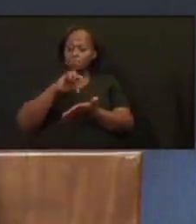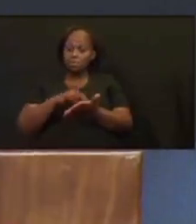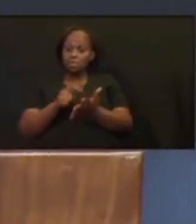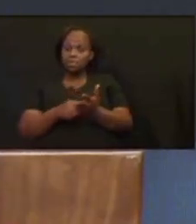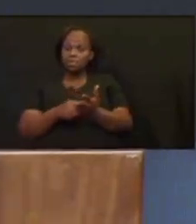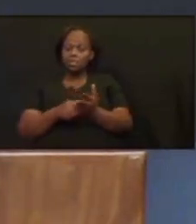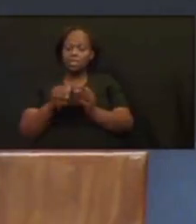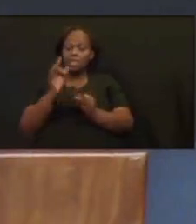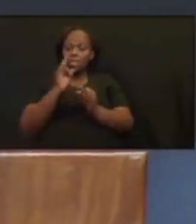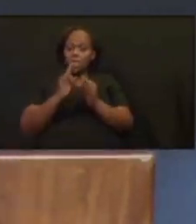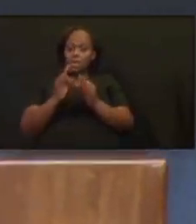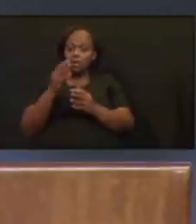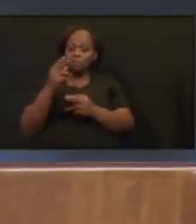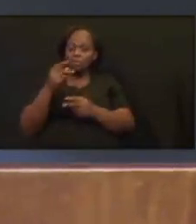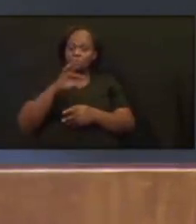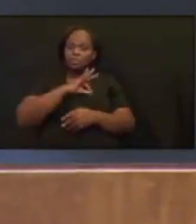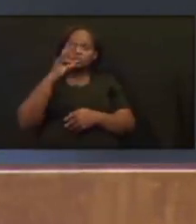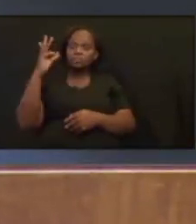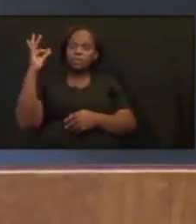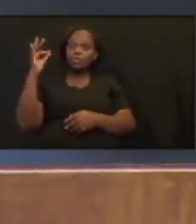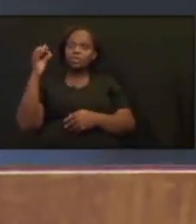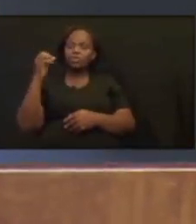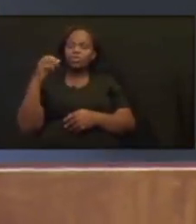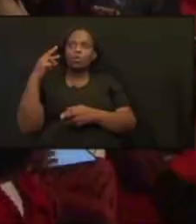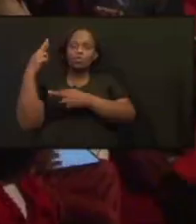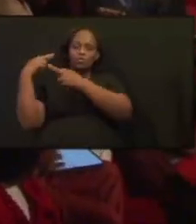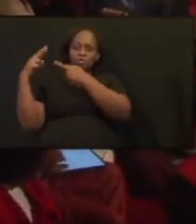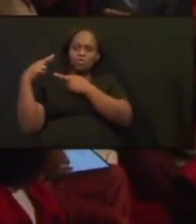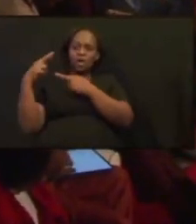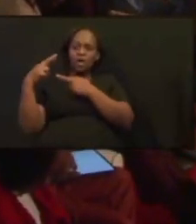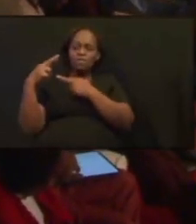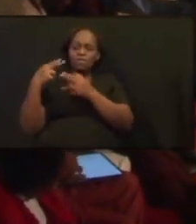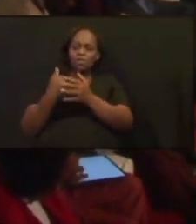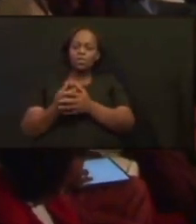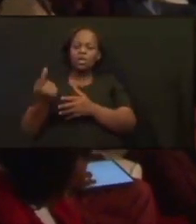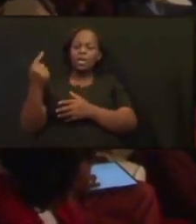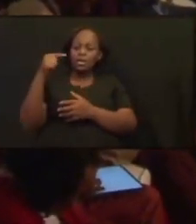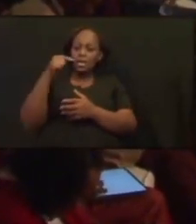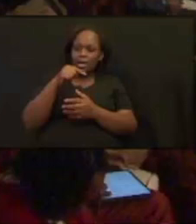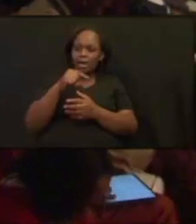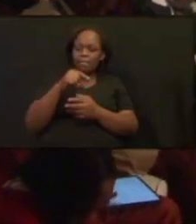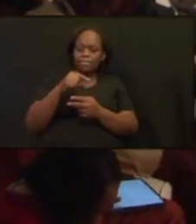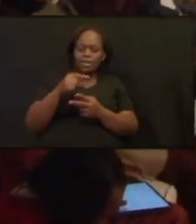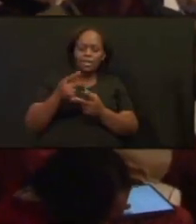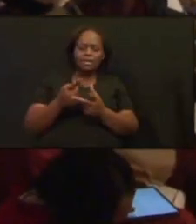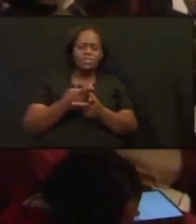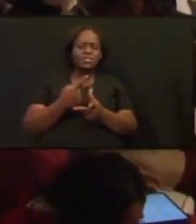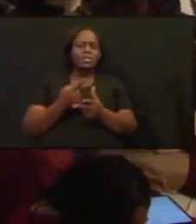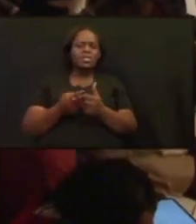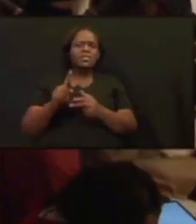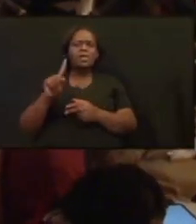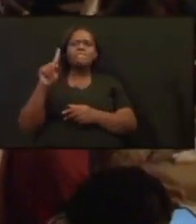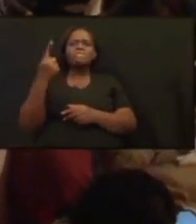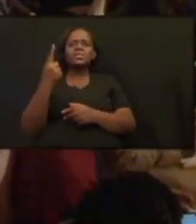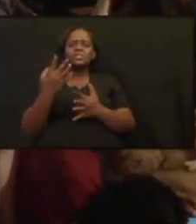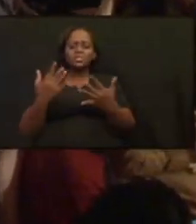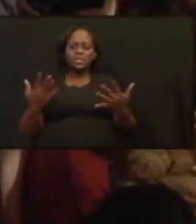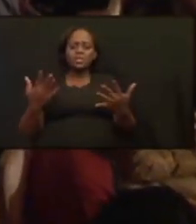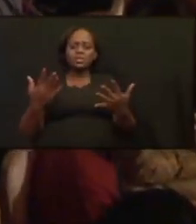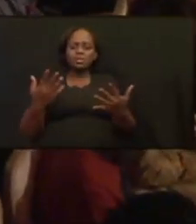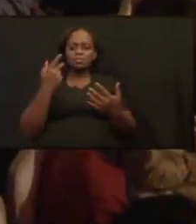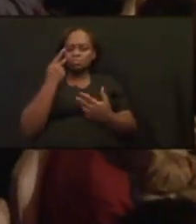the spirit of revival falls upon Kenya, the first thing we should see, not the only thing, but the first